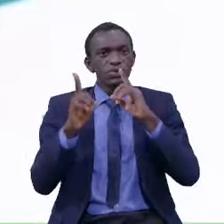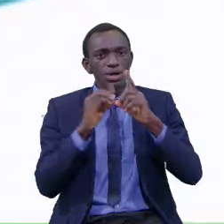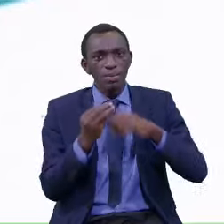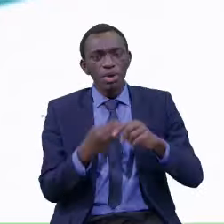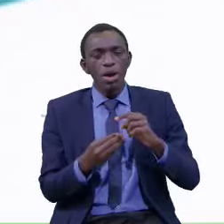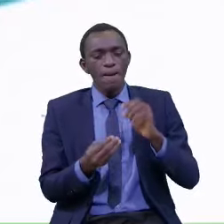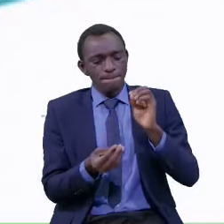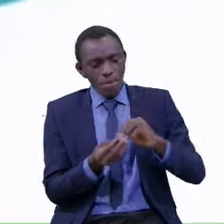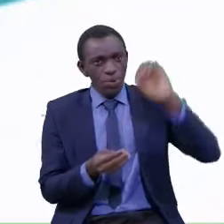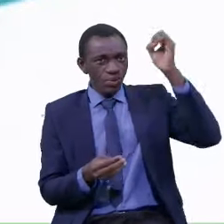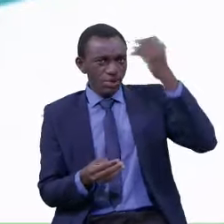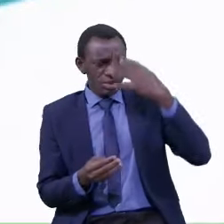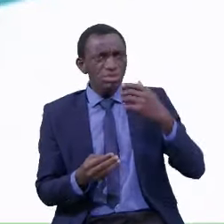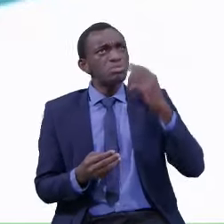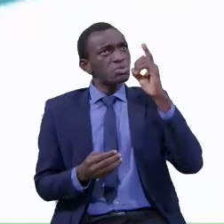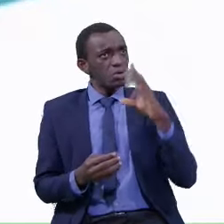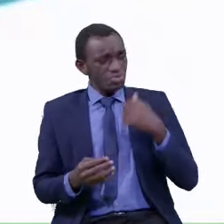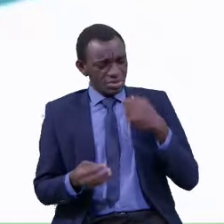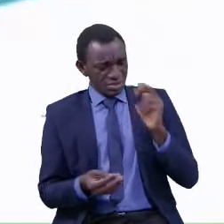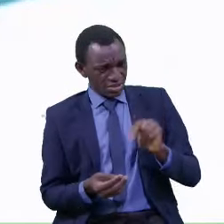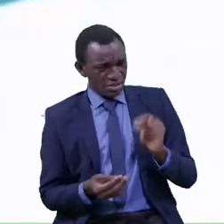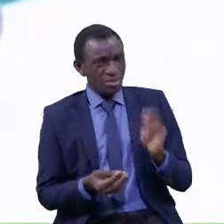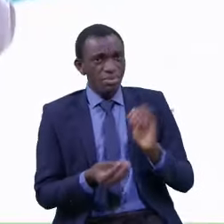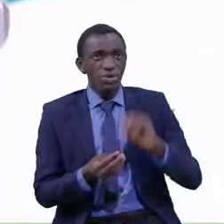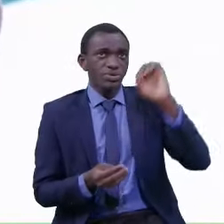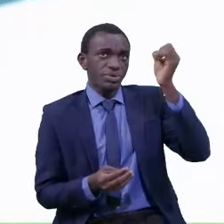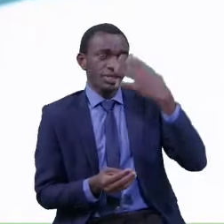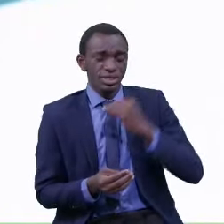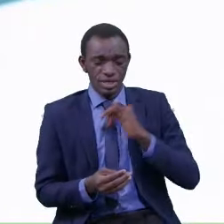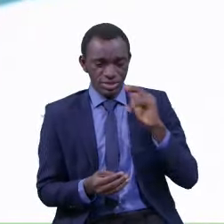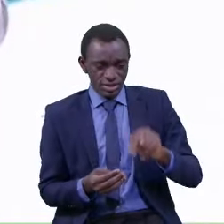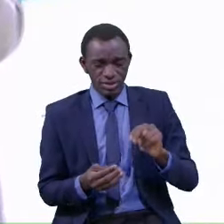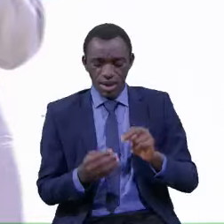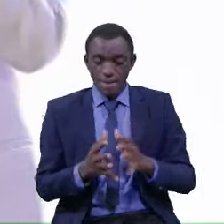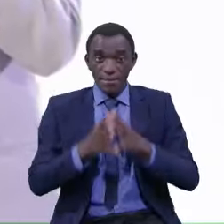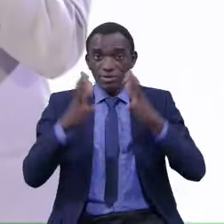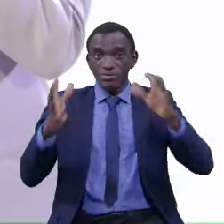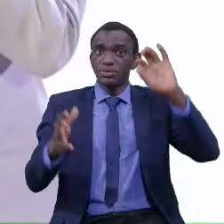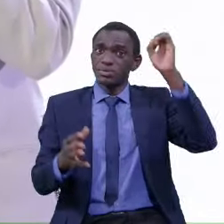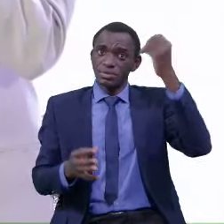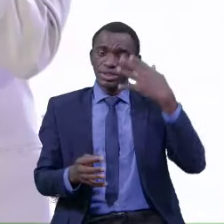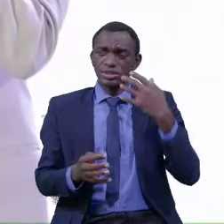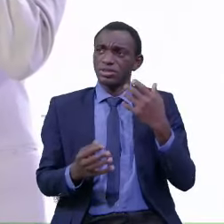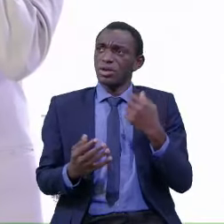need manifold grace. And Lord, I'm asking you about grace. And what is grace?